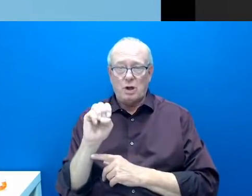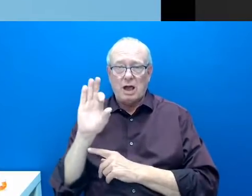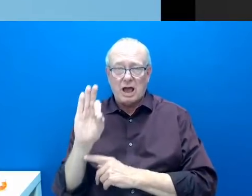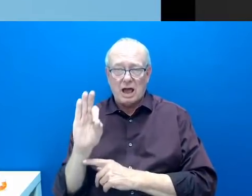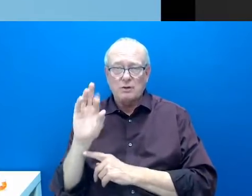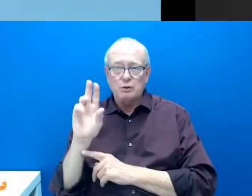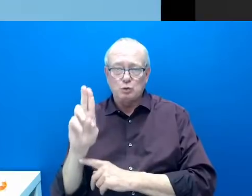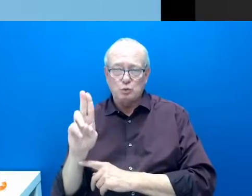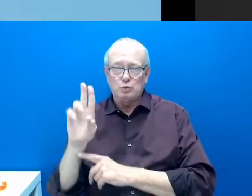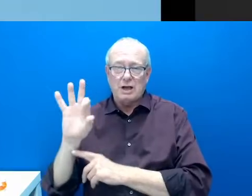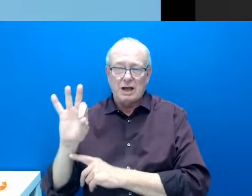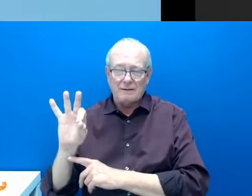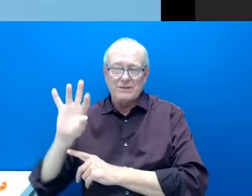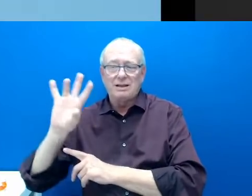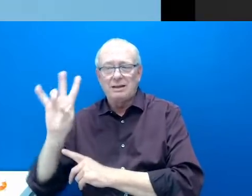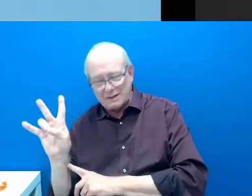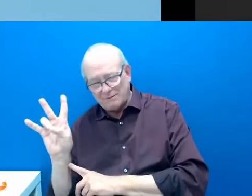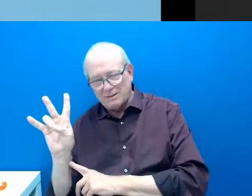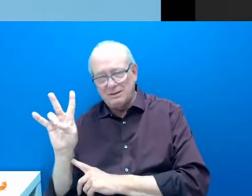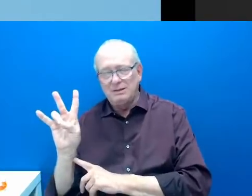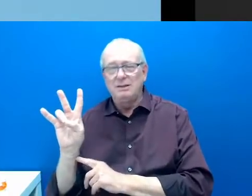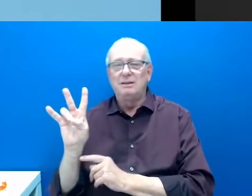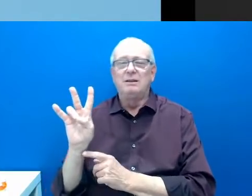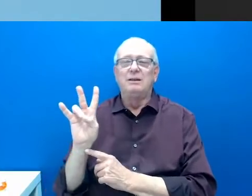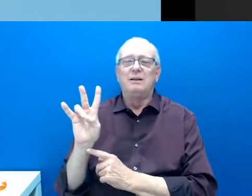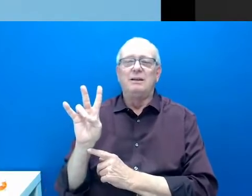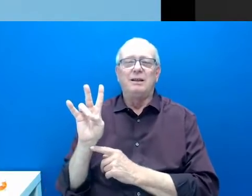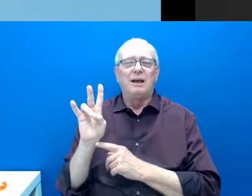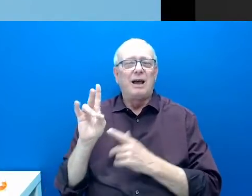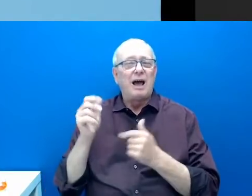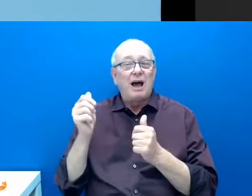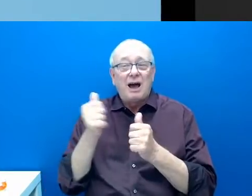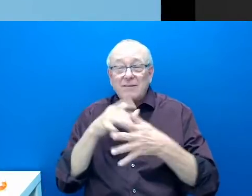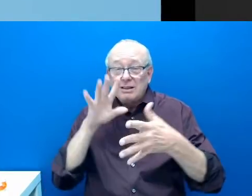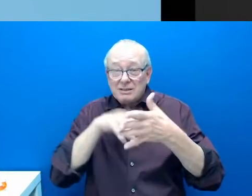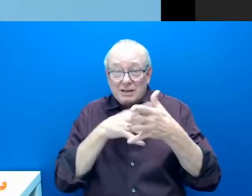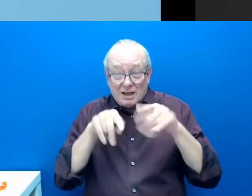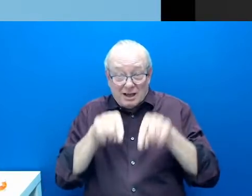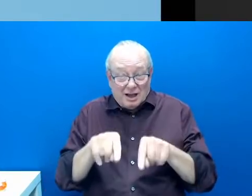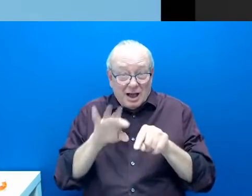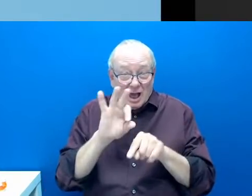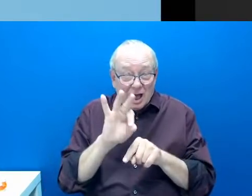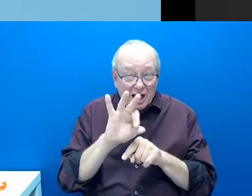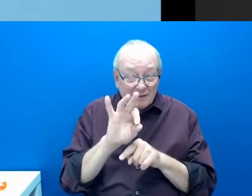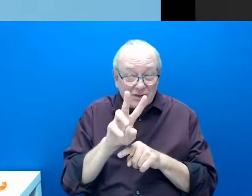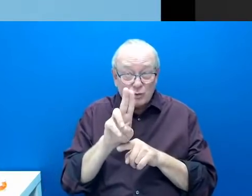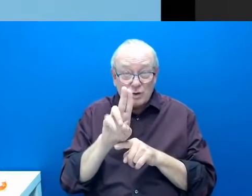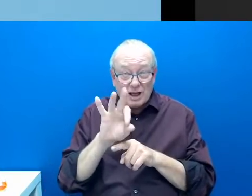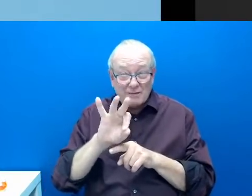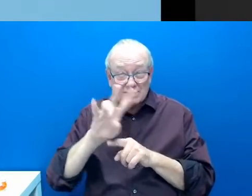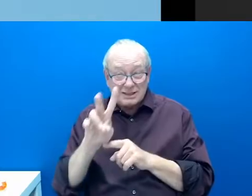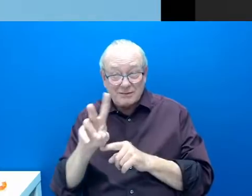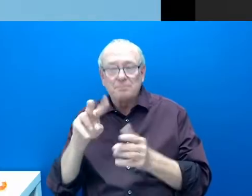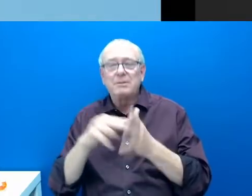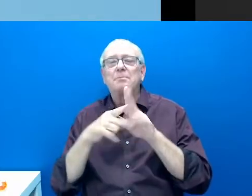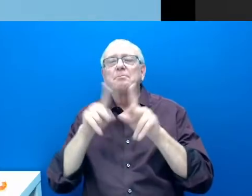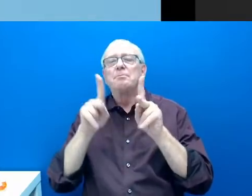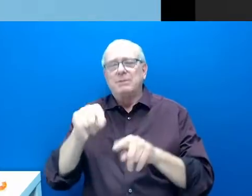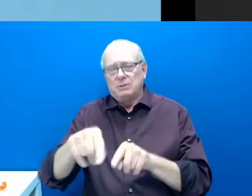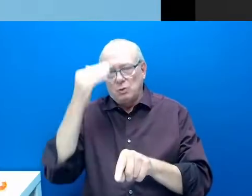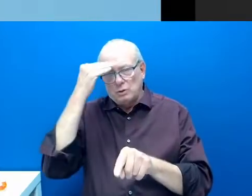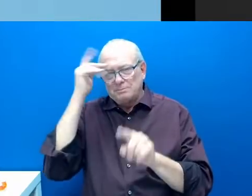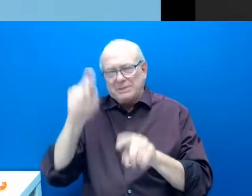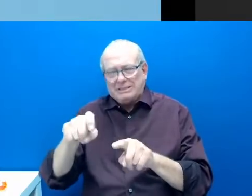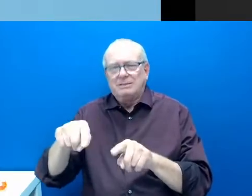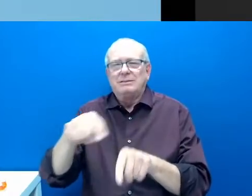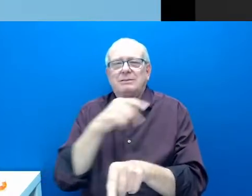that's in the scheduling process knows that patient needs to be seen in the operating room and operated on within a